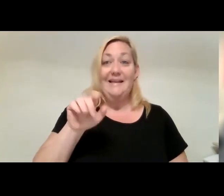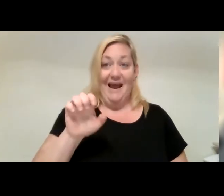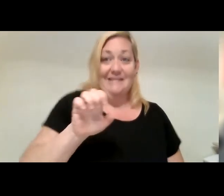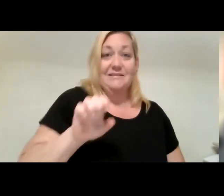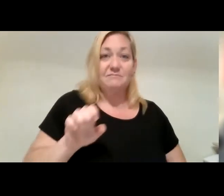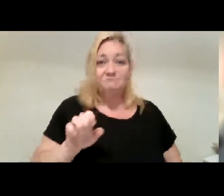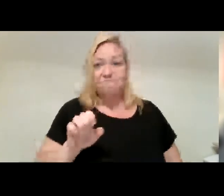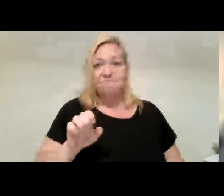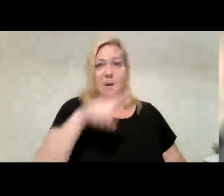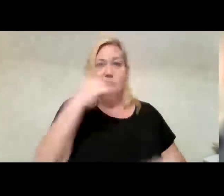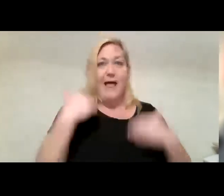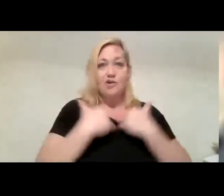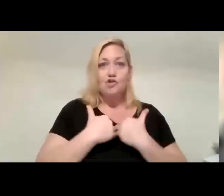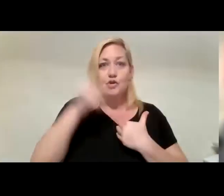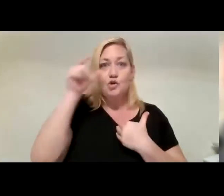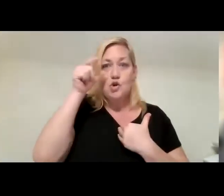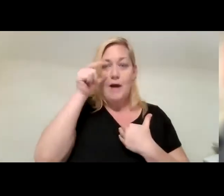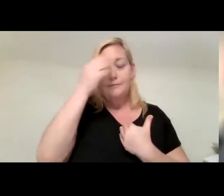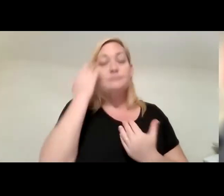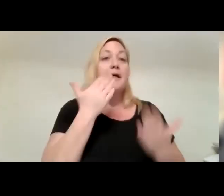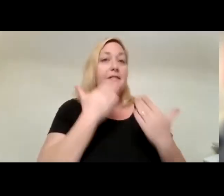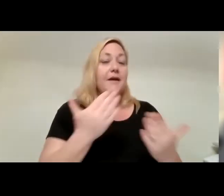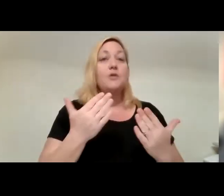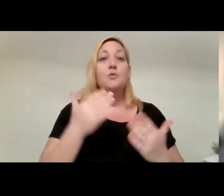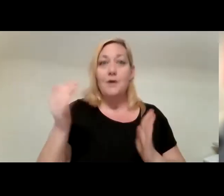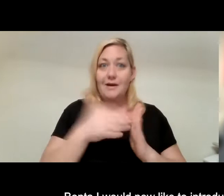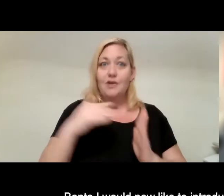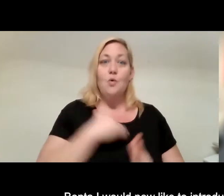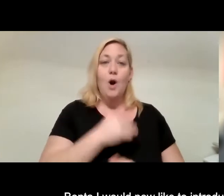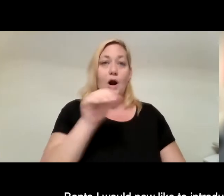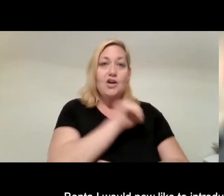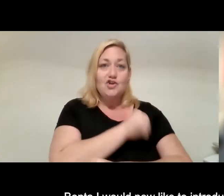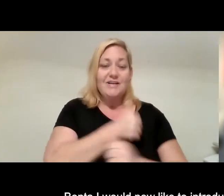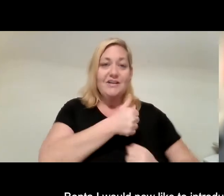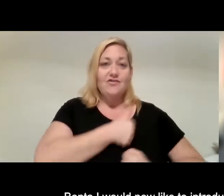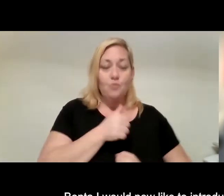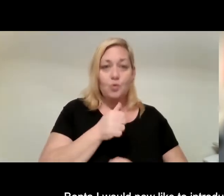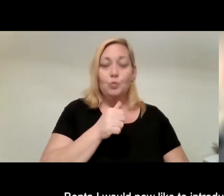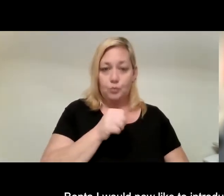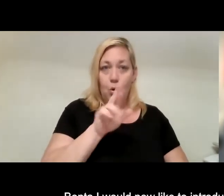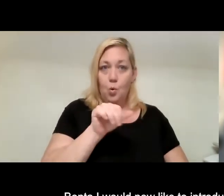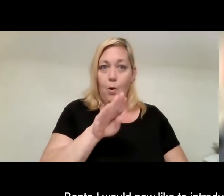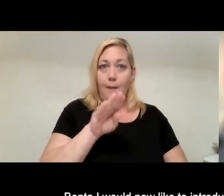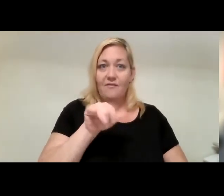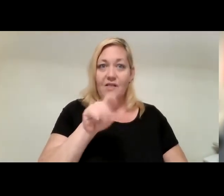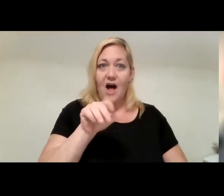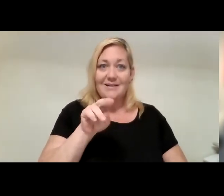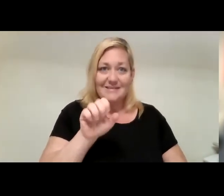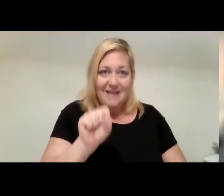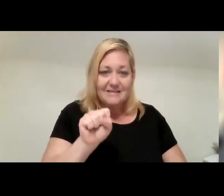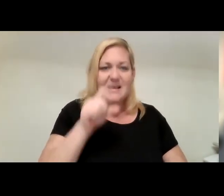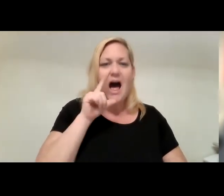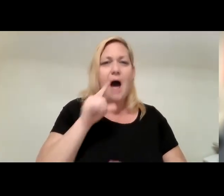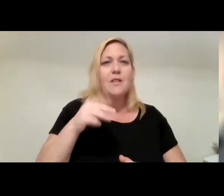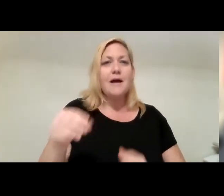Thank you again to our great Attorney General Bonta. I would now like to introduce the moderator for our panel discussion